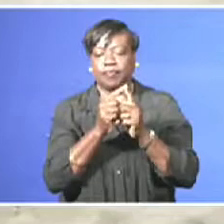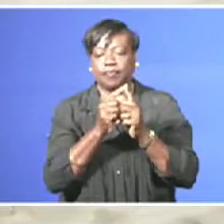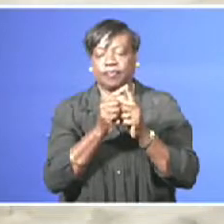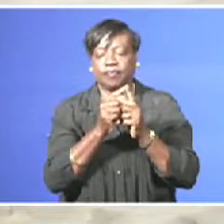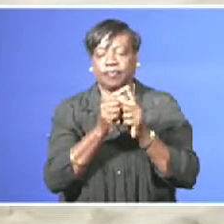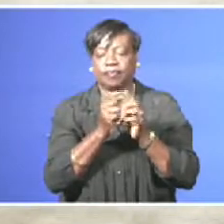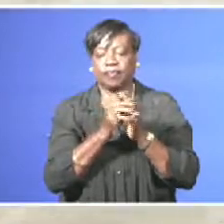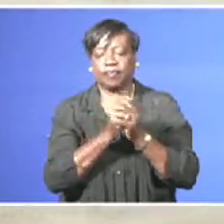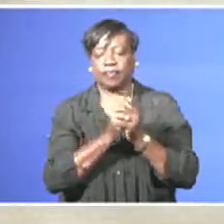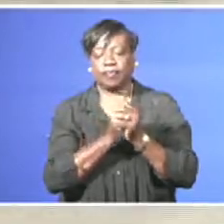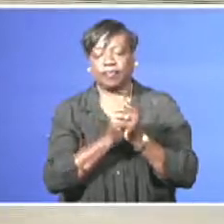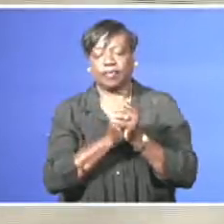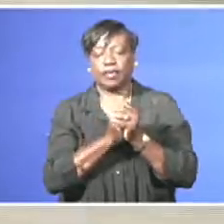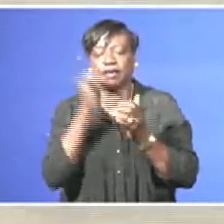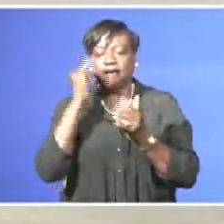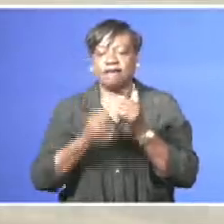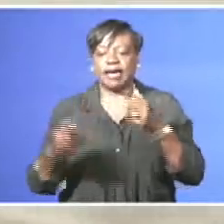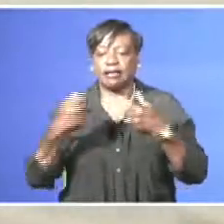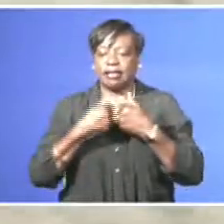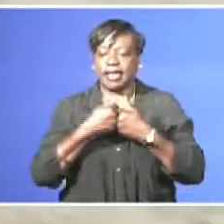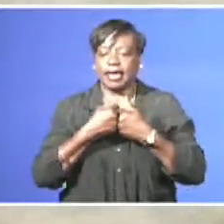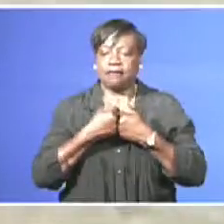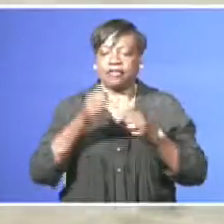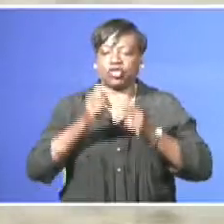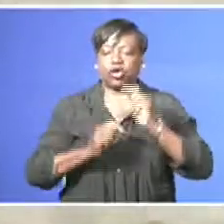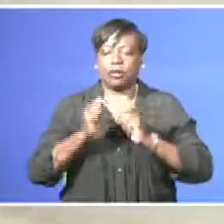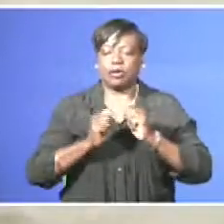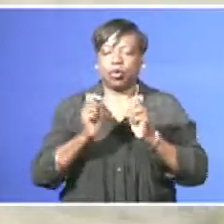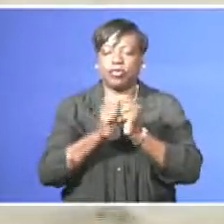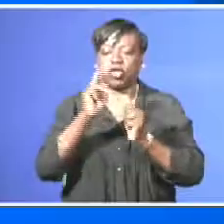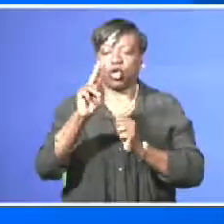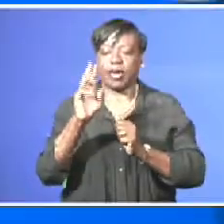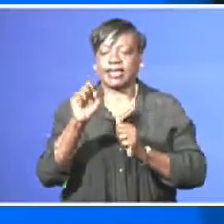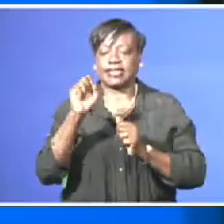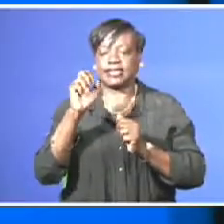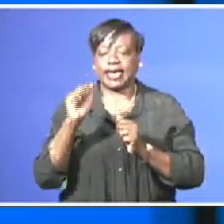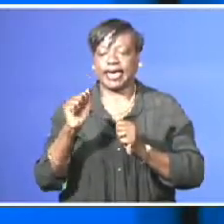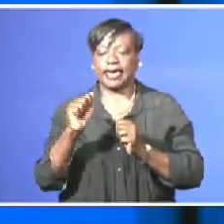with the USA. That's all the time we have for sports. I'm Kelsey Johnson.